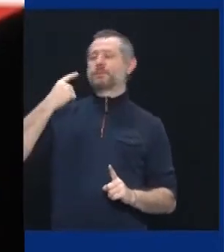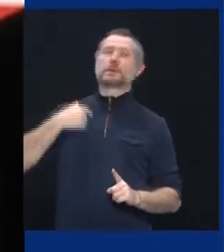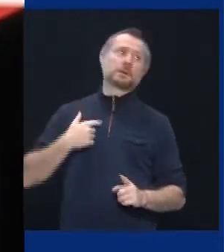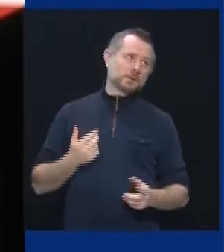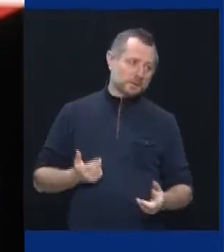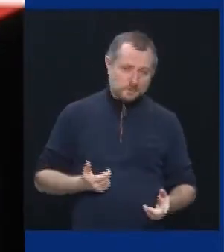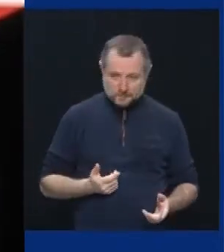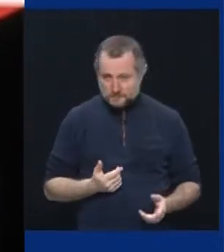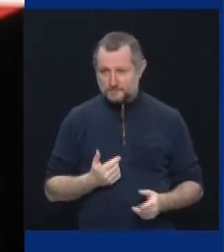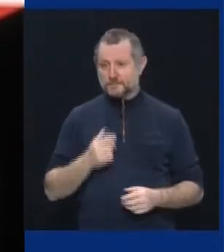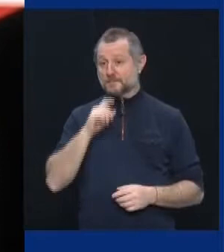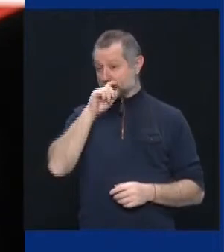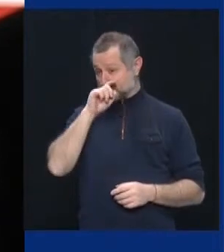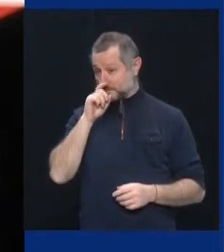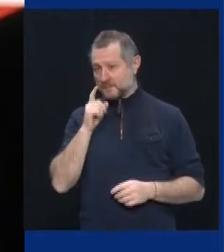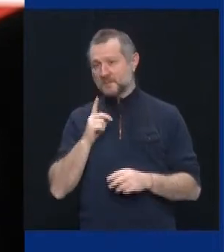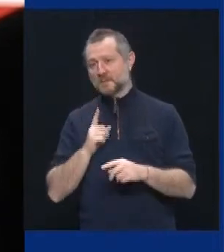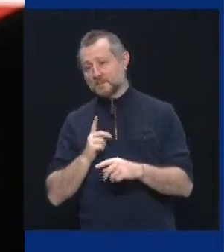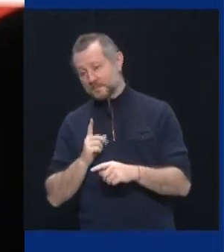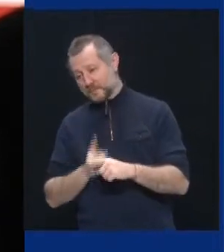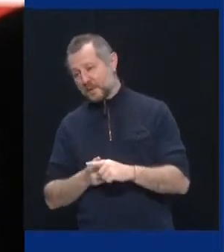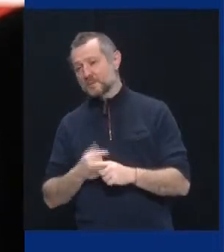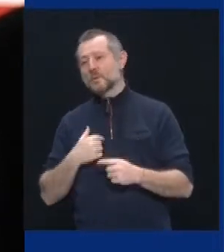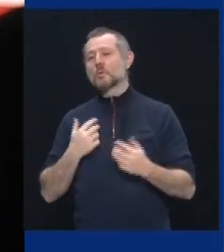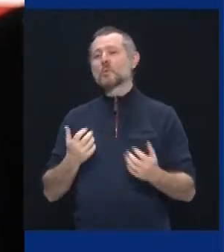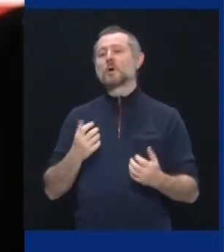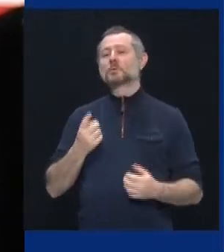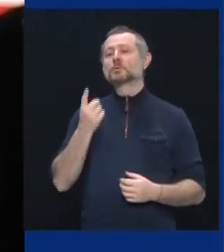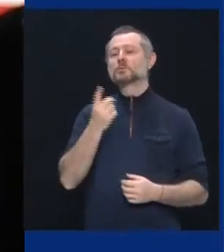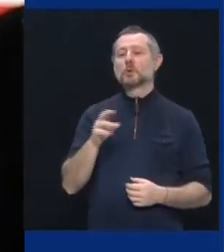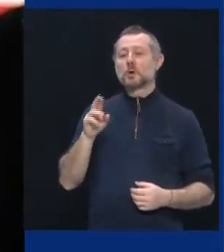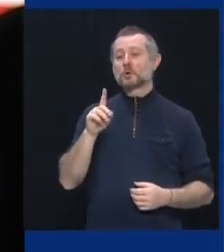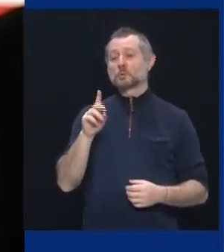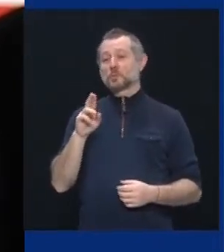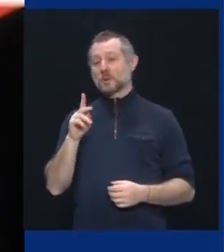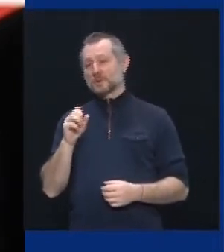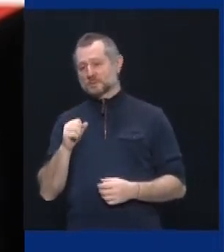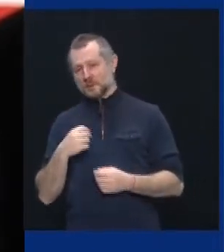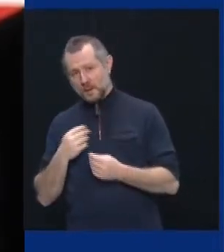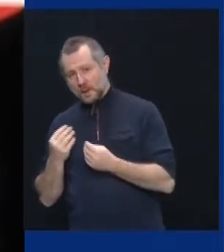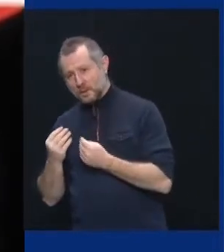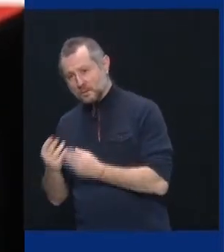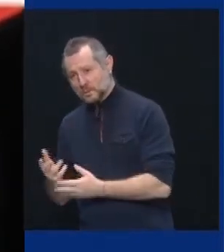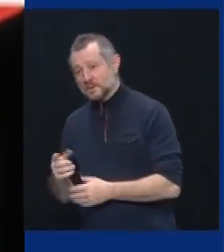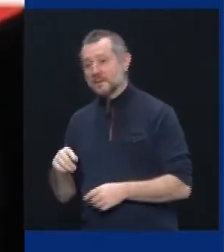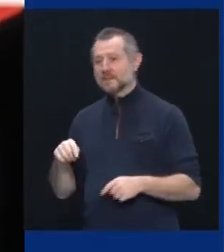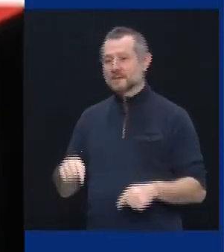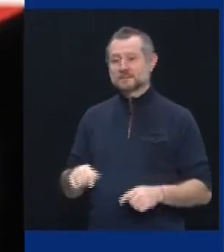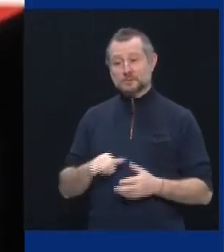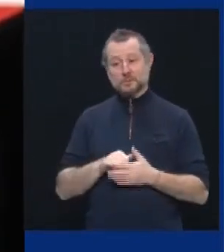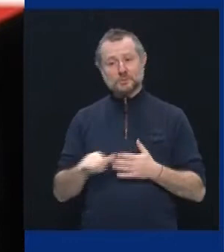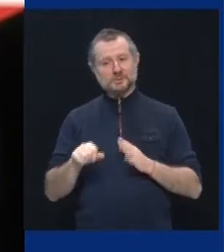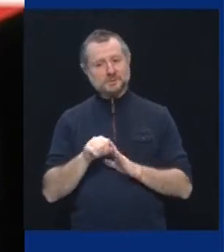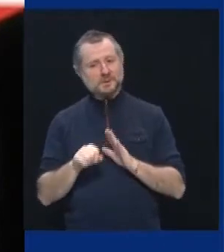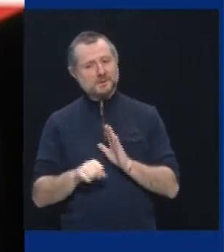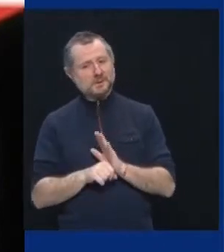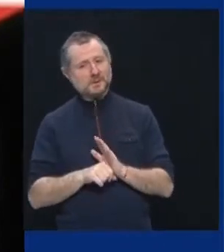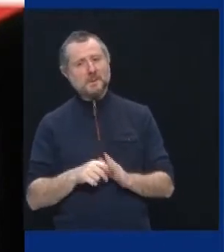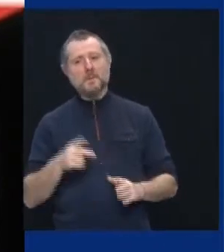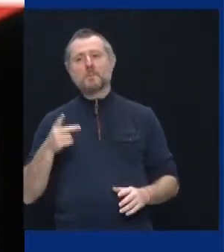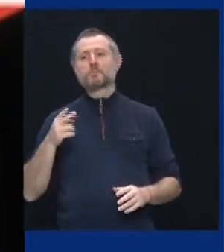Also, I want Dr. Dukes to know this state is the progressive capital of the